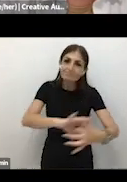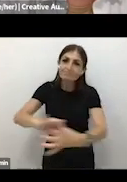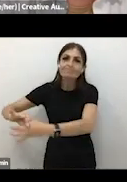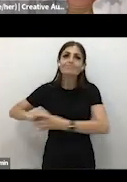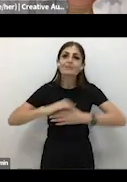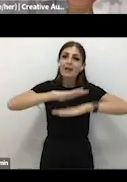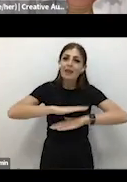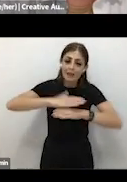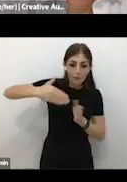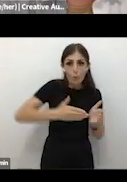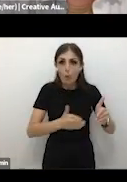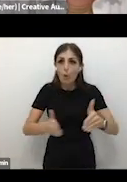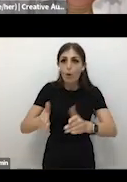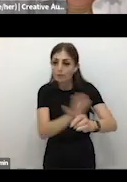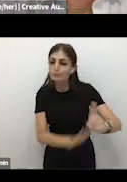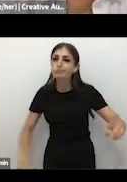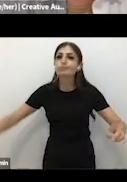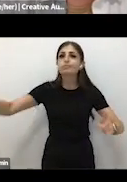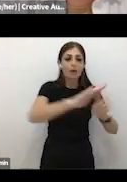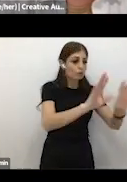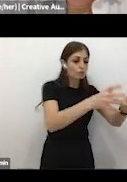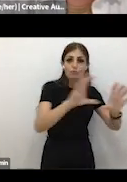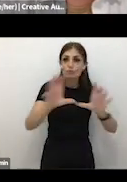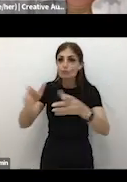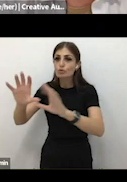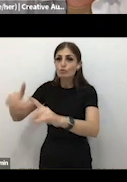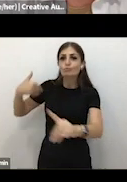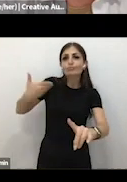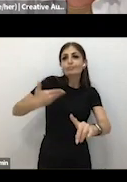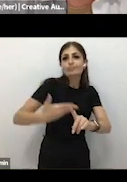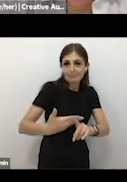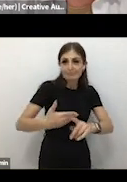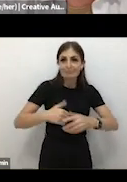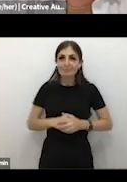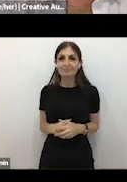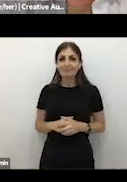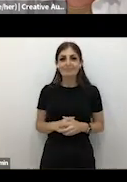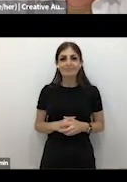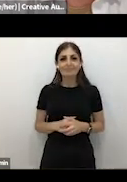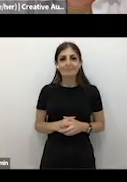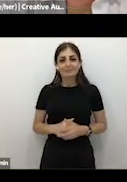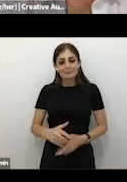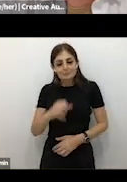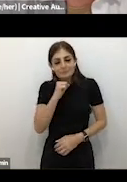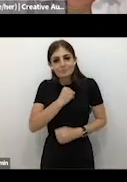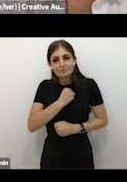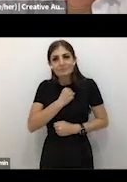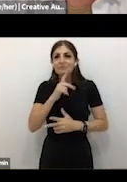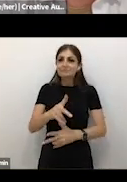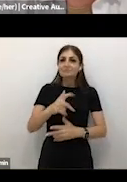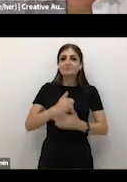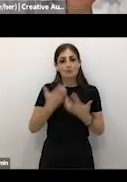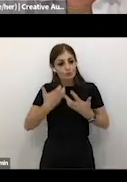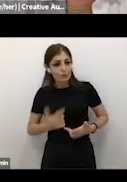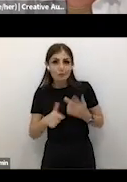lands, waterways, and surrounding clan groups since time immemorial. We cherish the richness of First Nations peoples' artistic